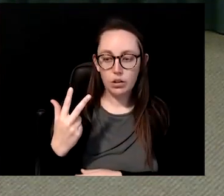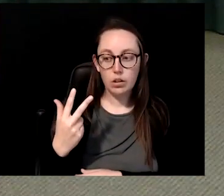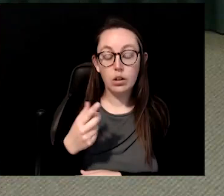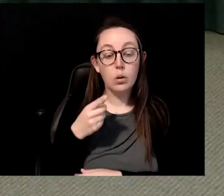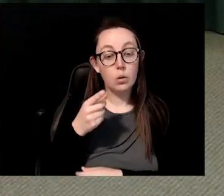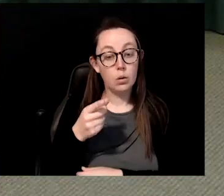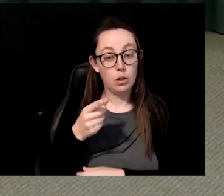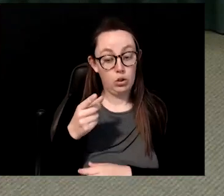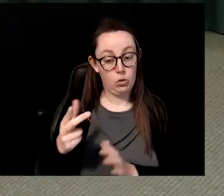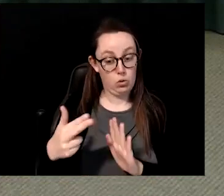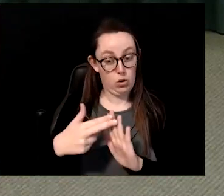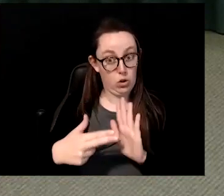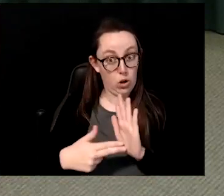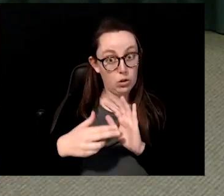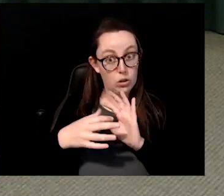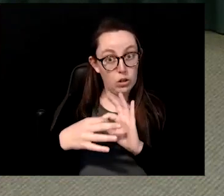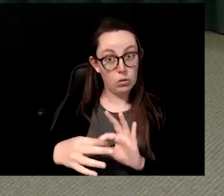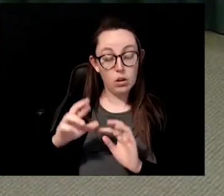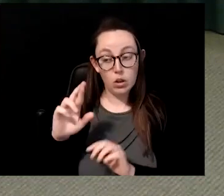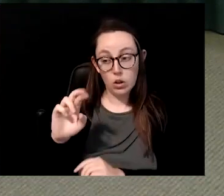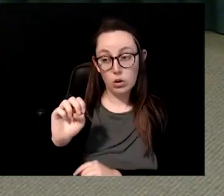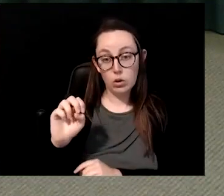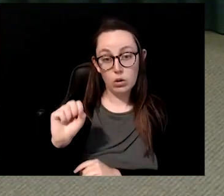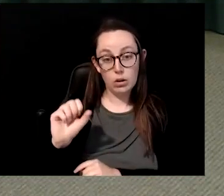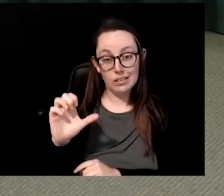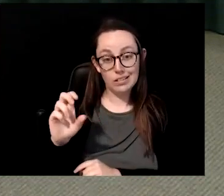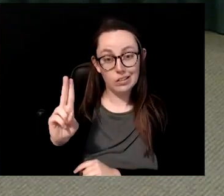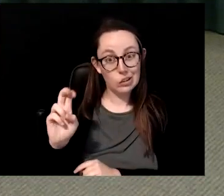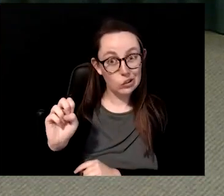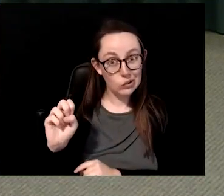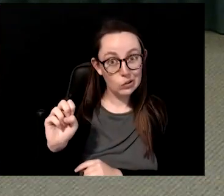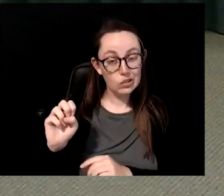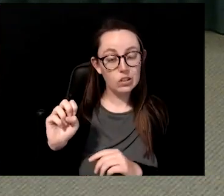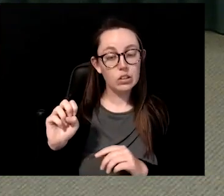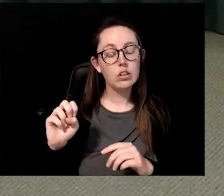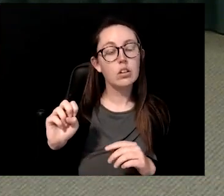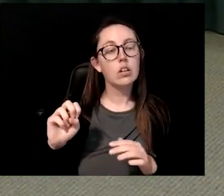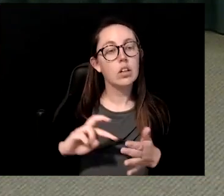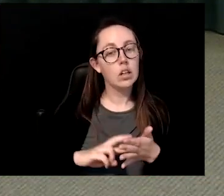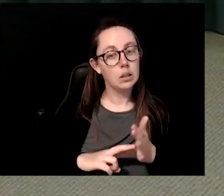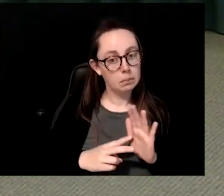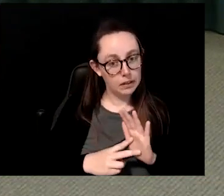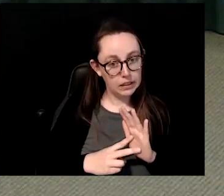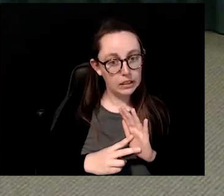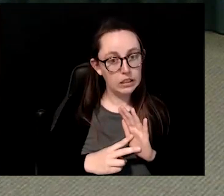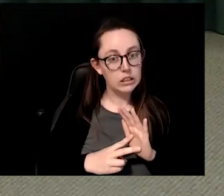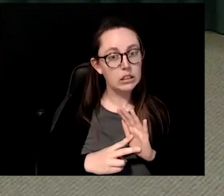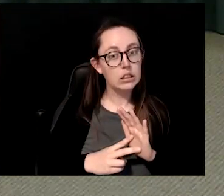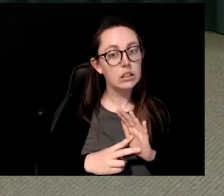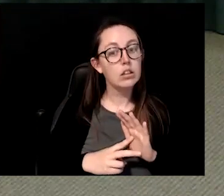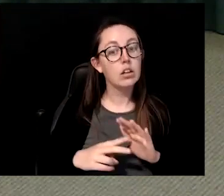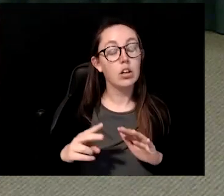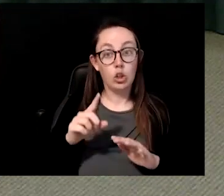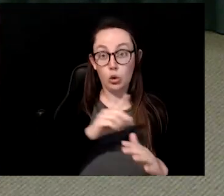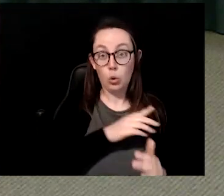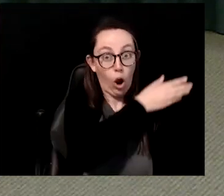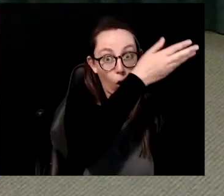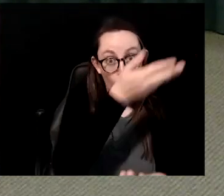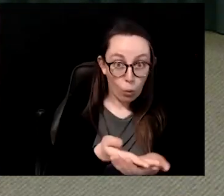rescue that you would take over Care on the scene